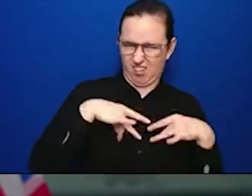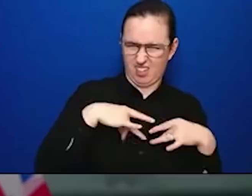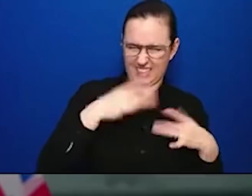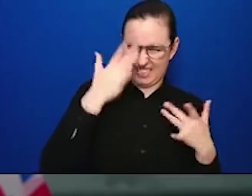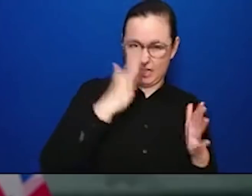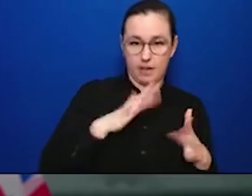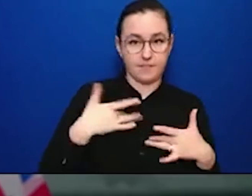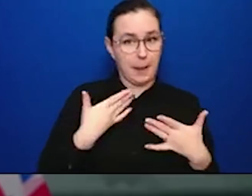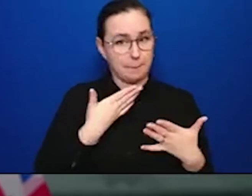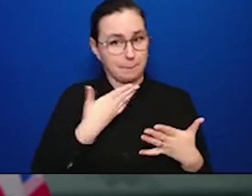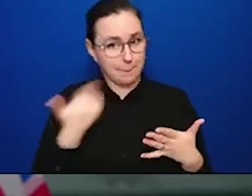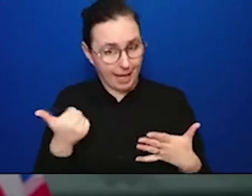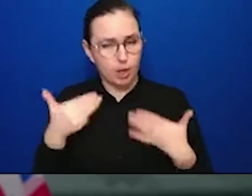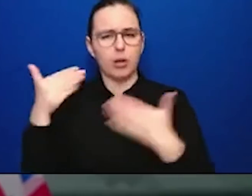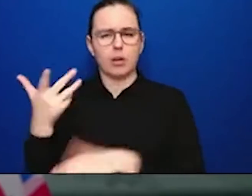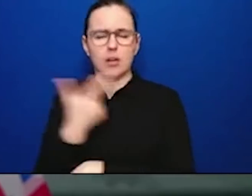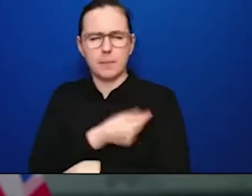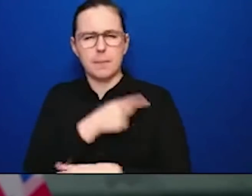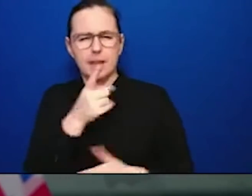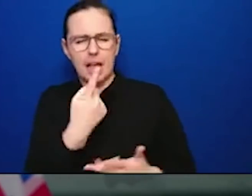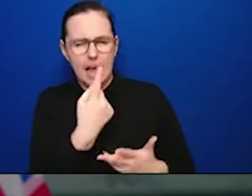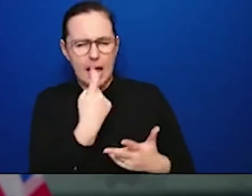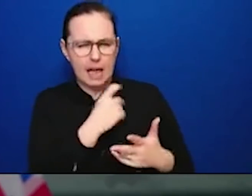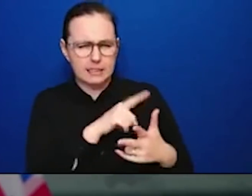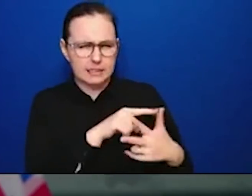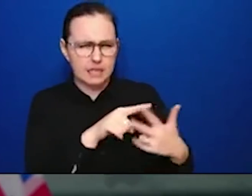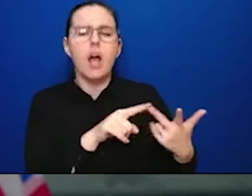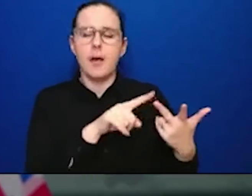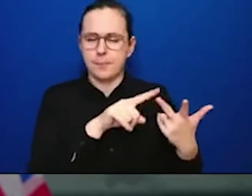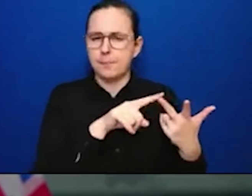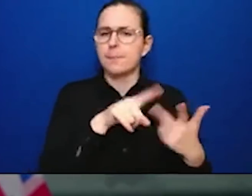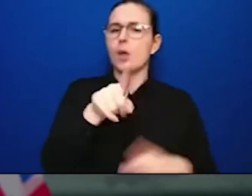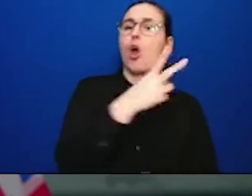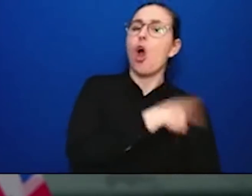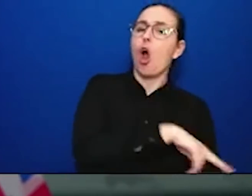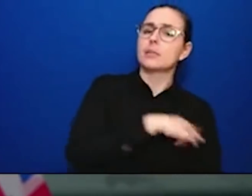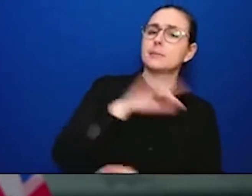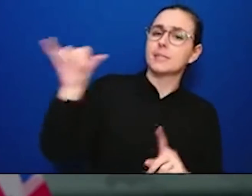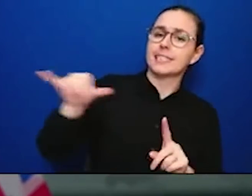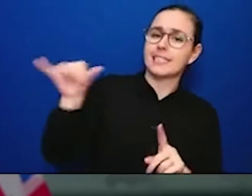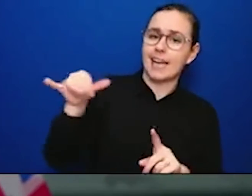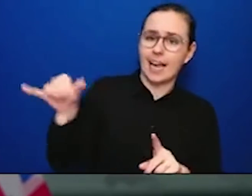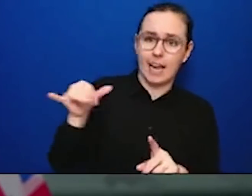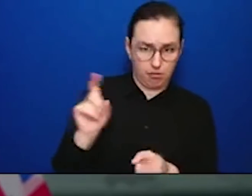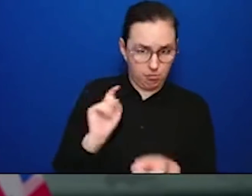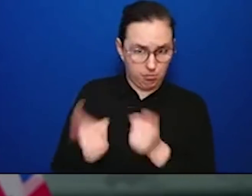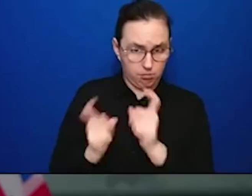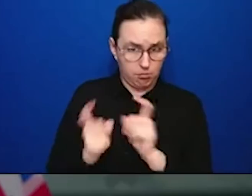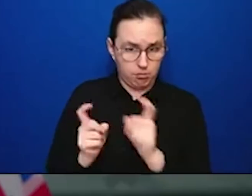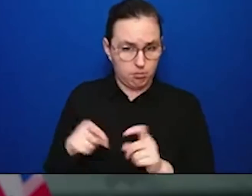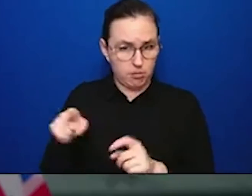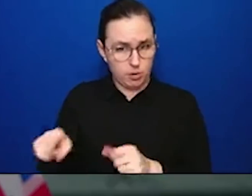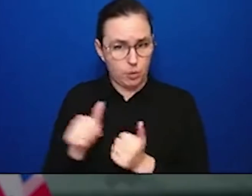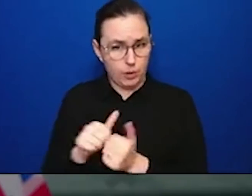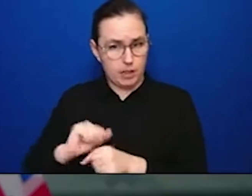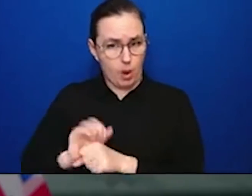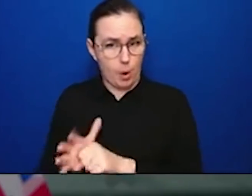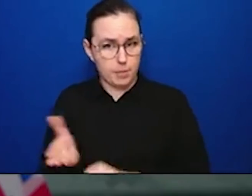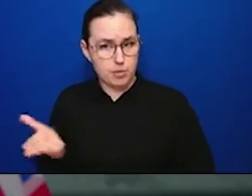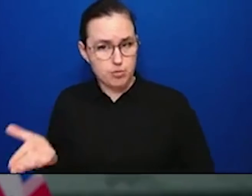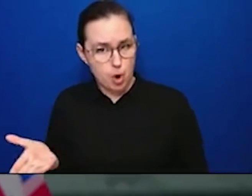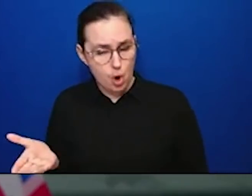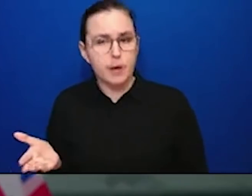Third question was about length of stay of hospitalizations, and so that is something we're watching. We have seen a slight increase